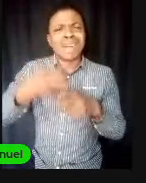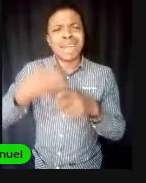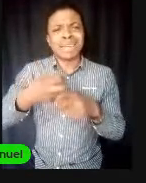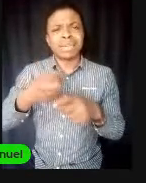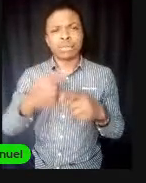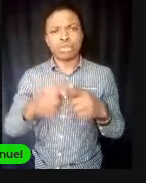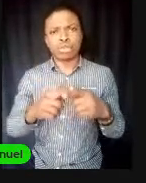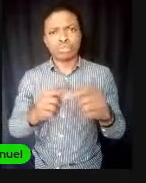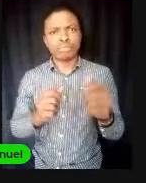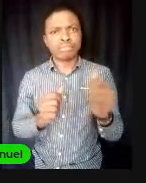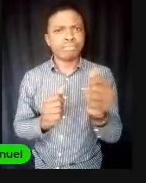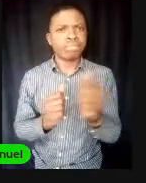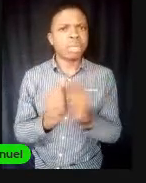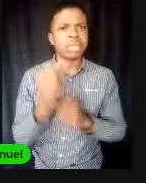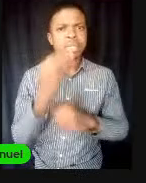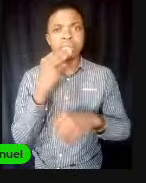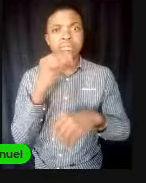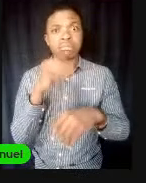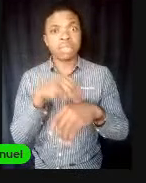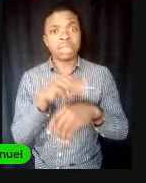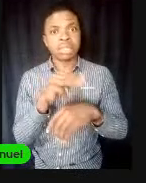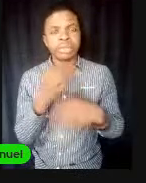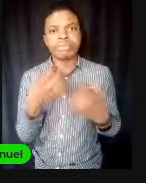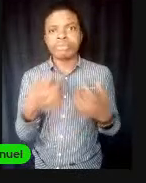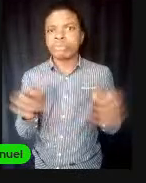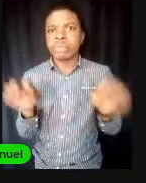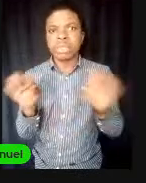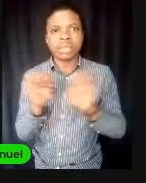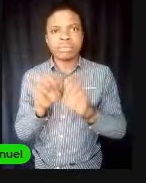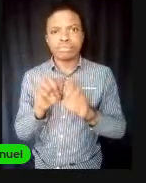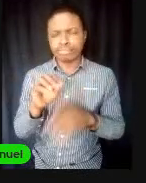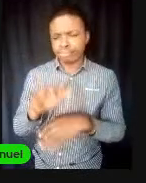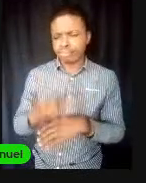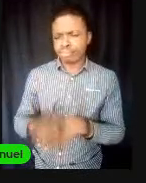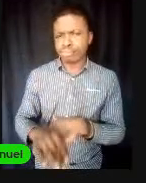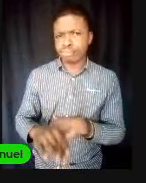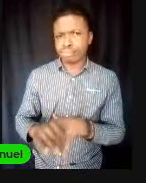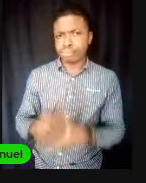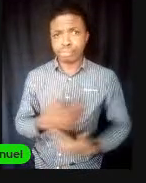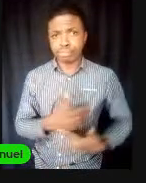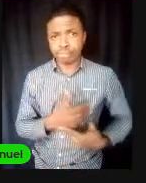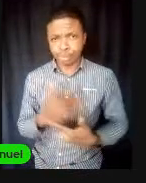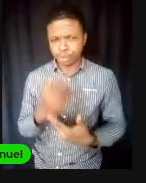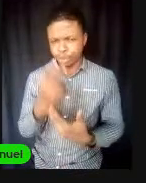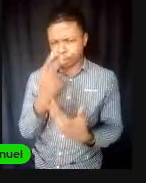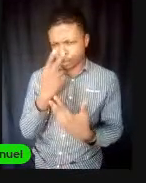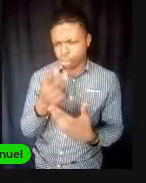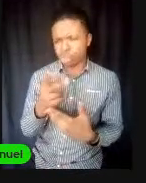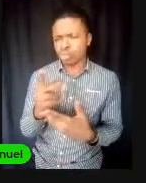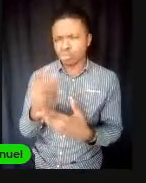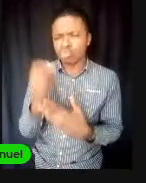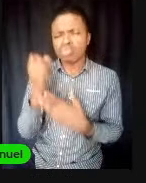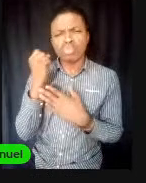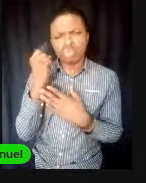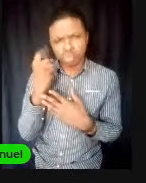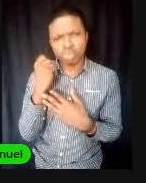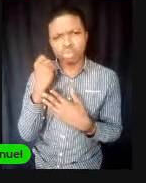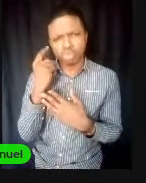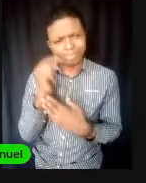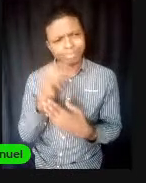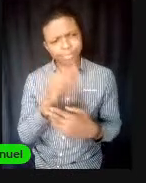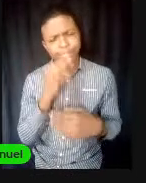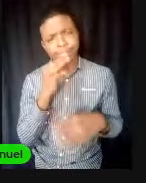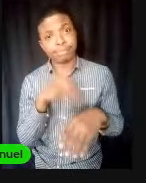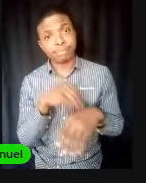it's a small child that sees it, he should understand the message, but it should also be as beautiful as possible.